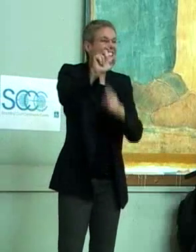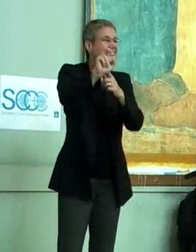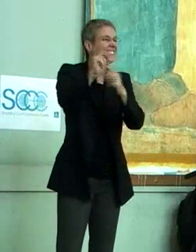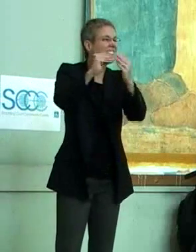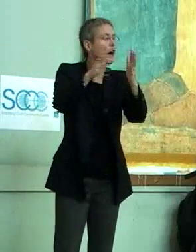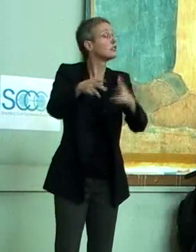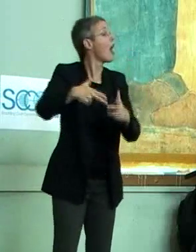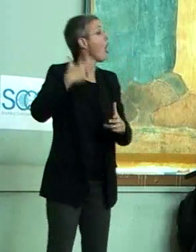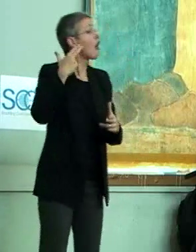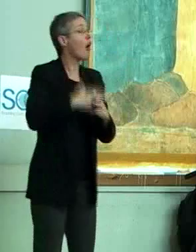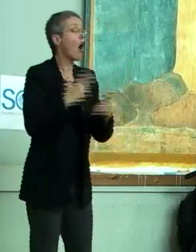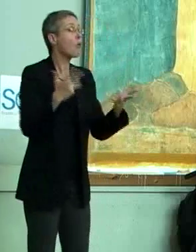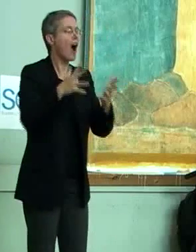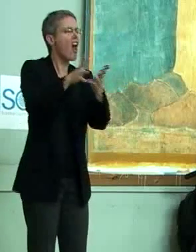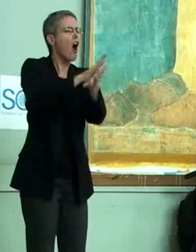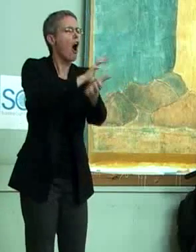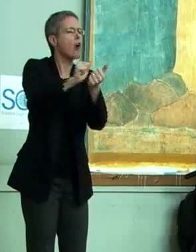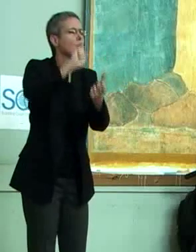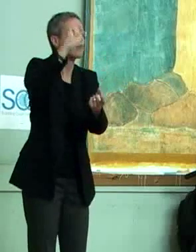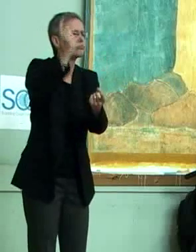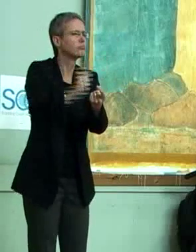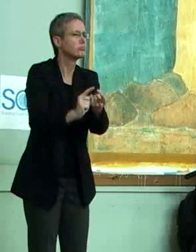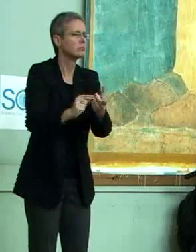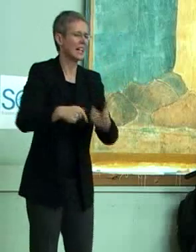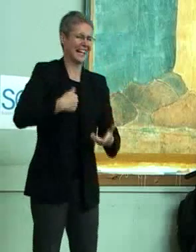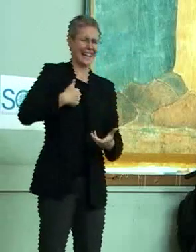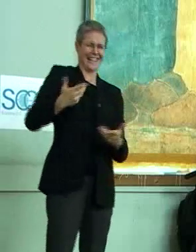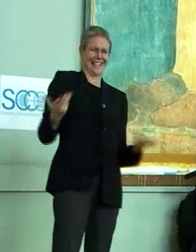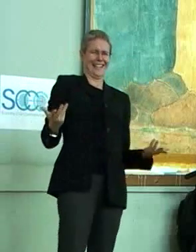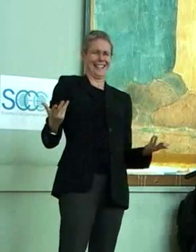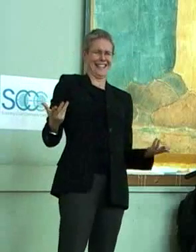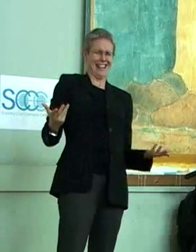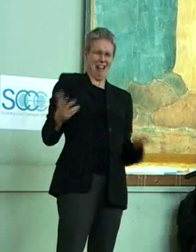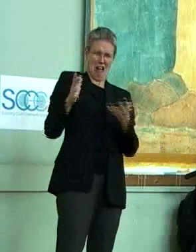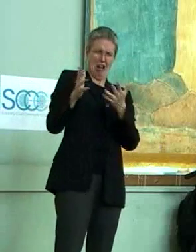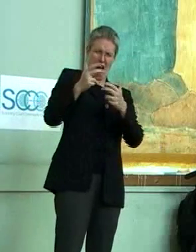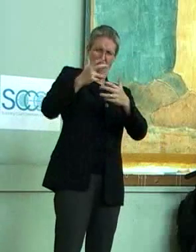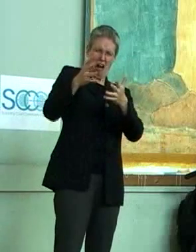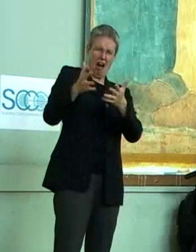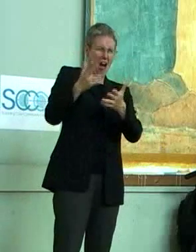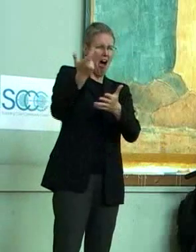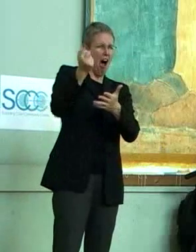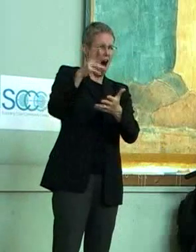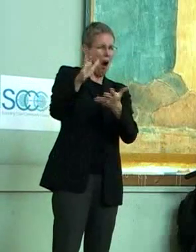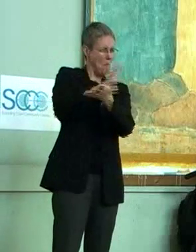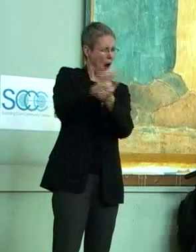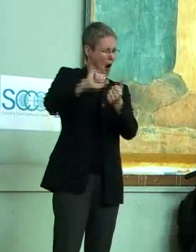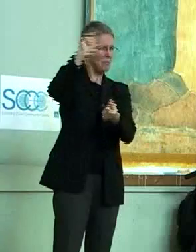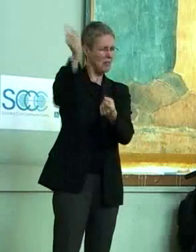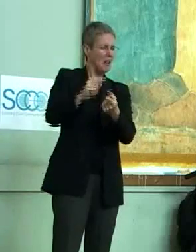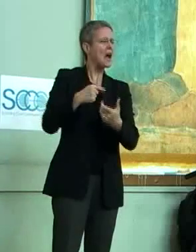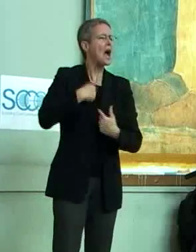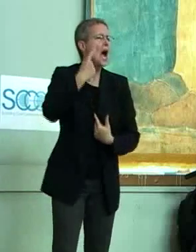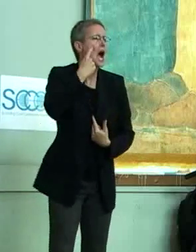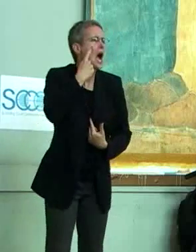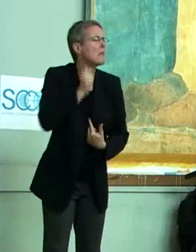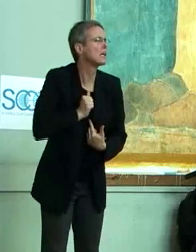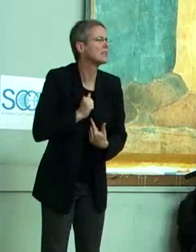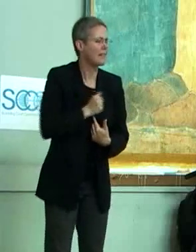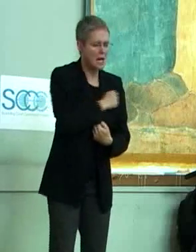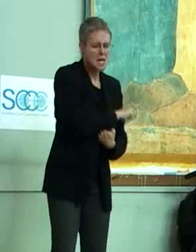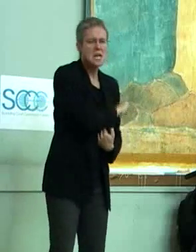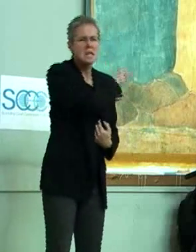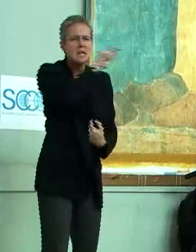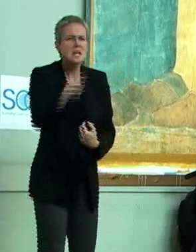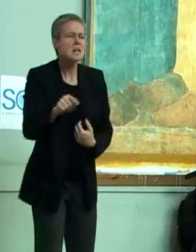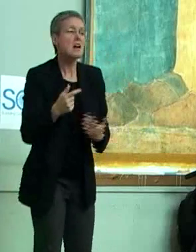reduction. So I said, okay, let me go and see it for myself. I don't see, and I'm the first